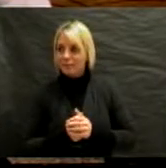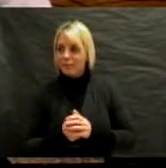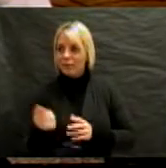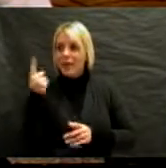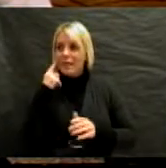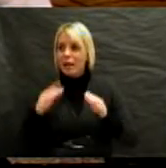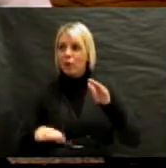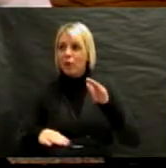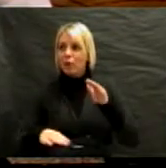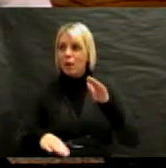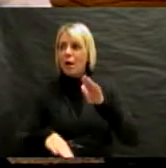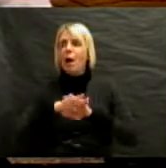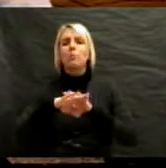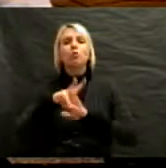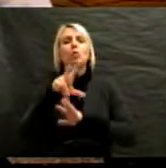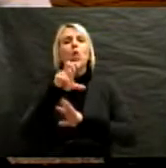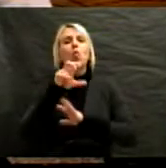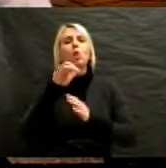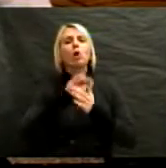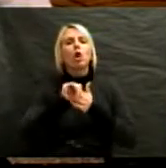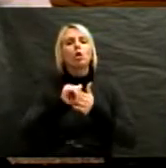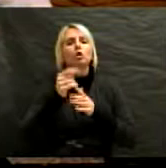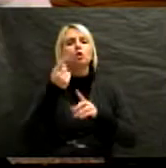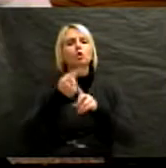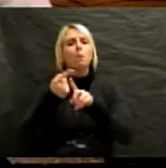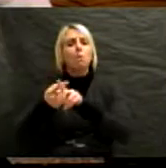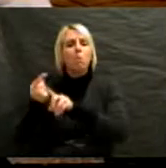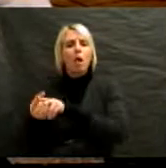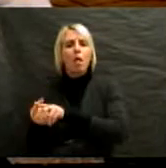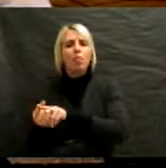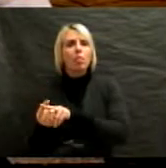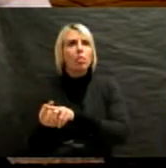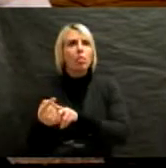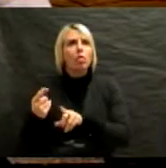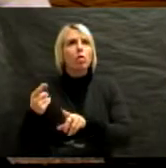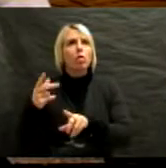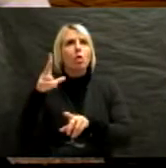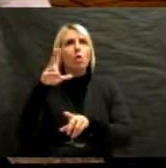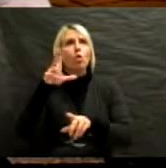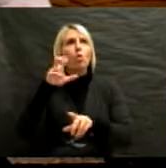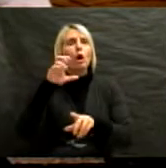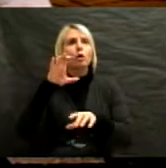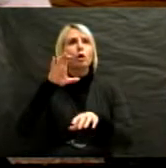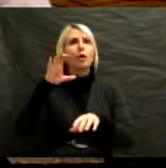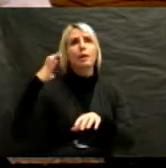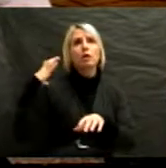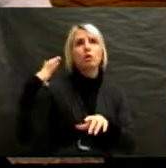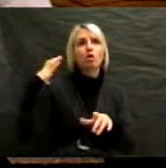point? 300, then the chair like 350. And that, can I make a motion that,